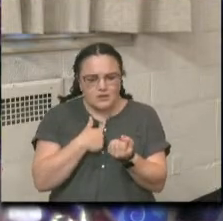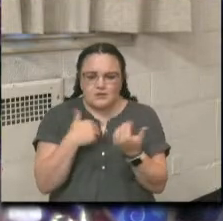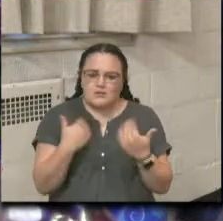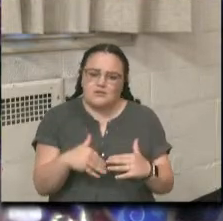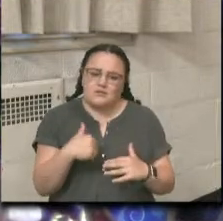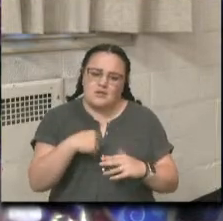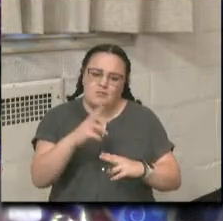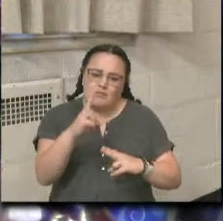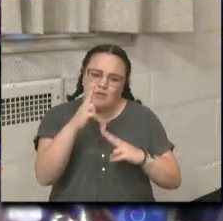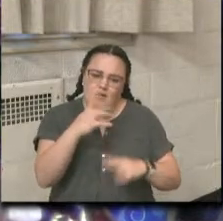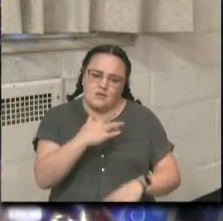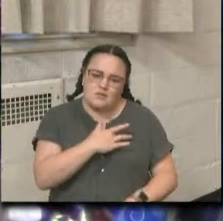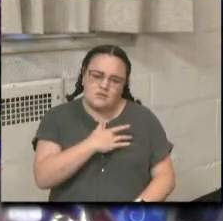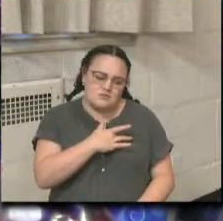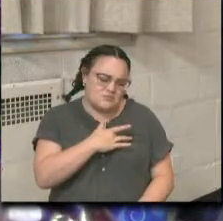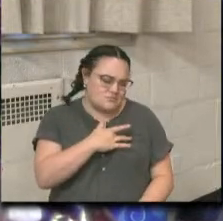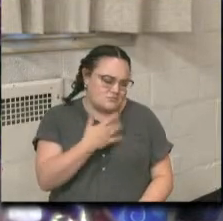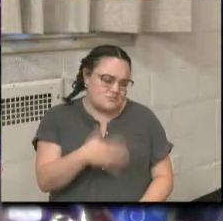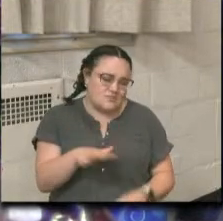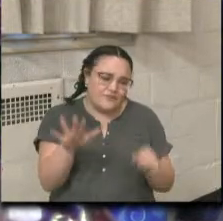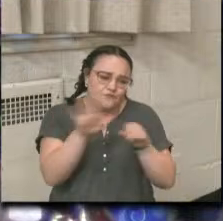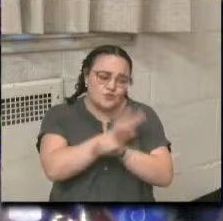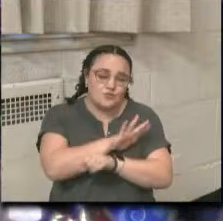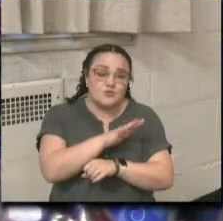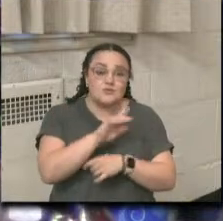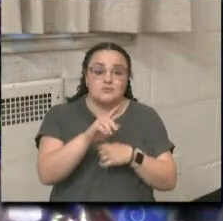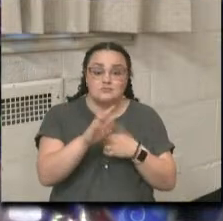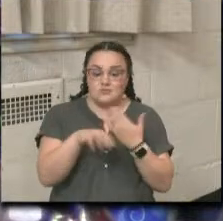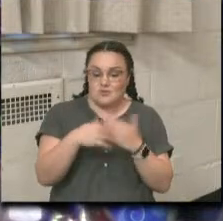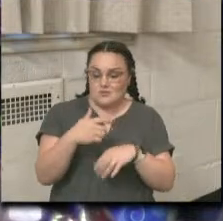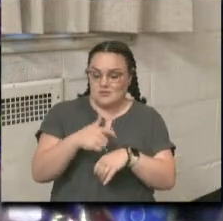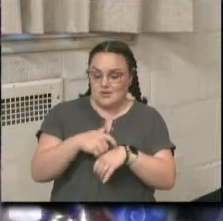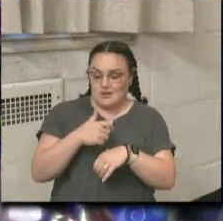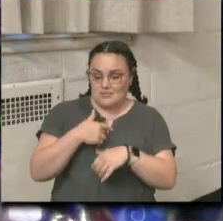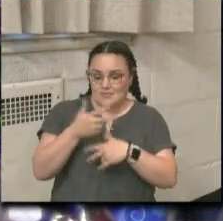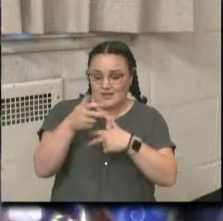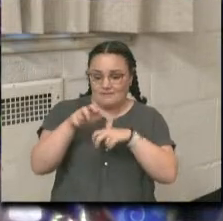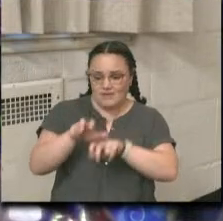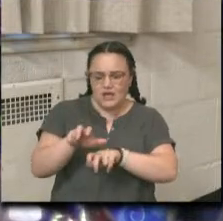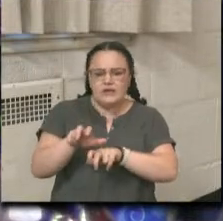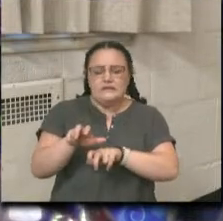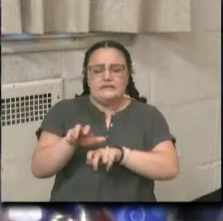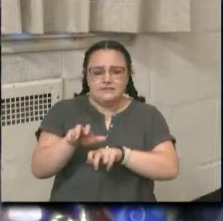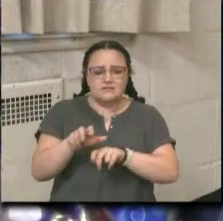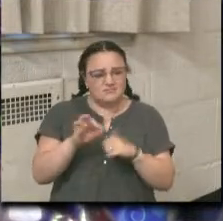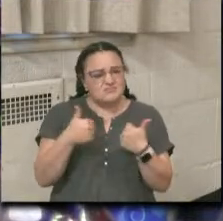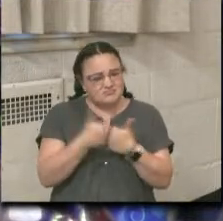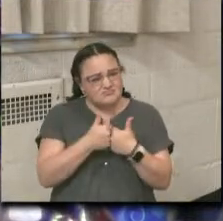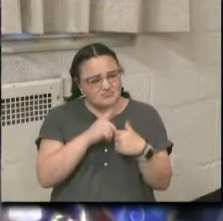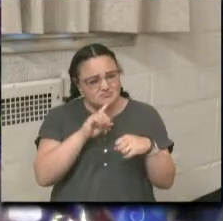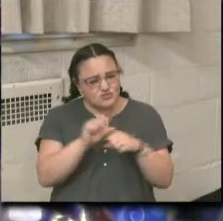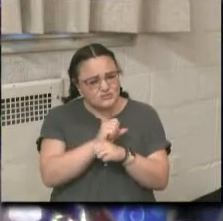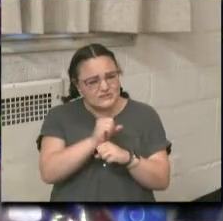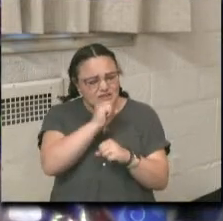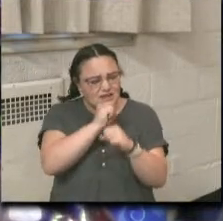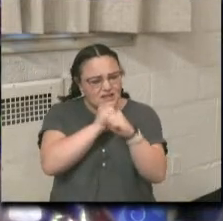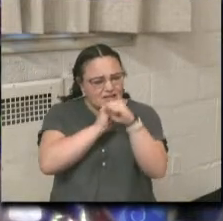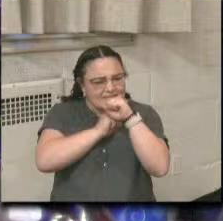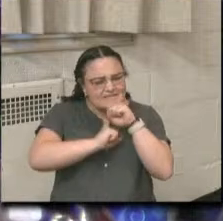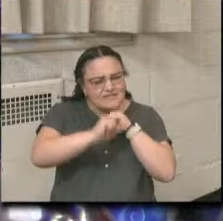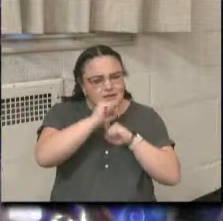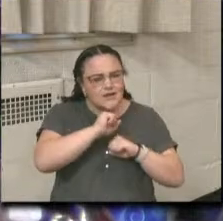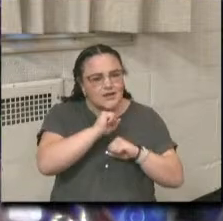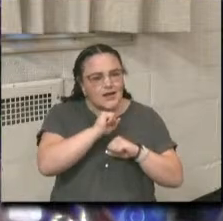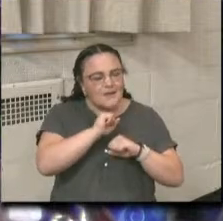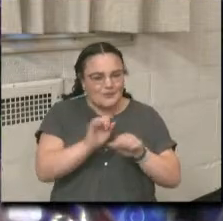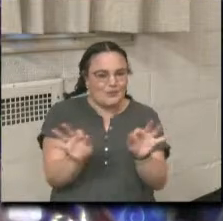of Education. My time on this board has been a little challenging, to say the least, but so rewarding. I'm